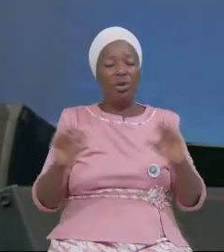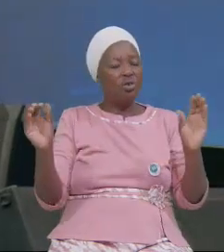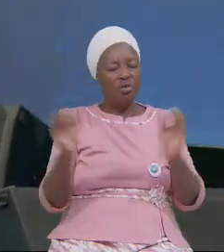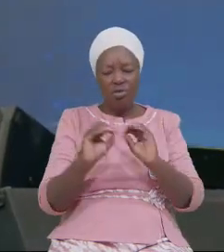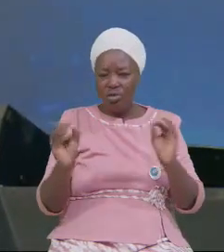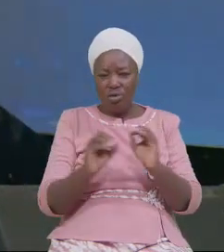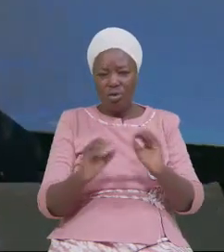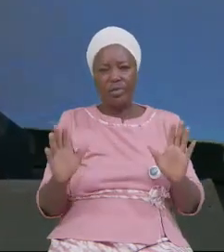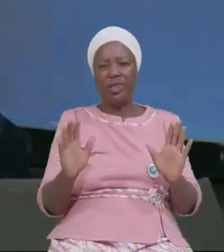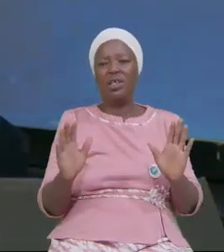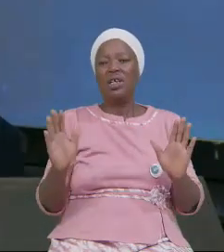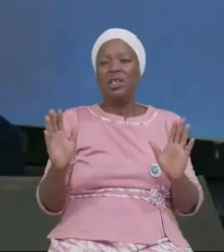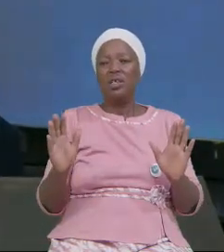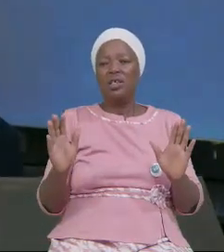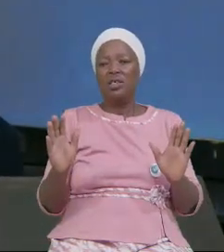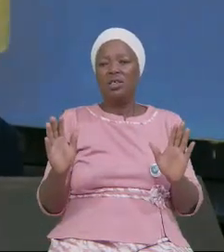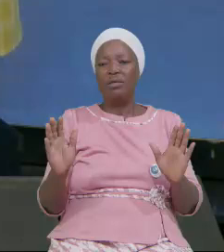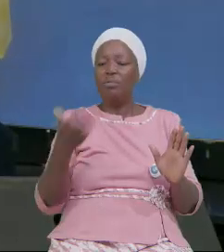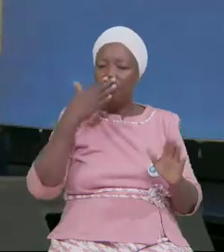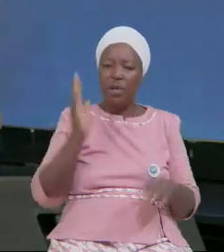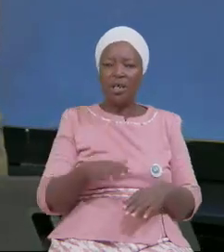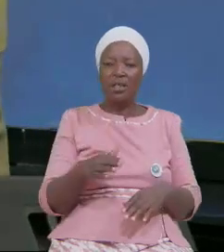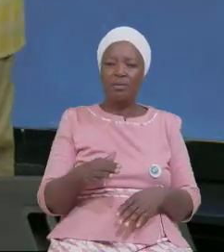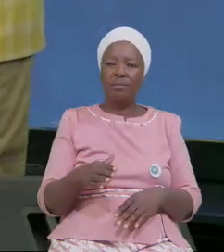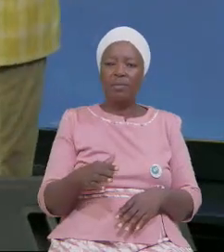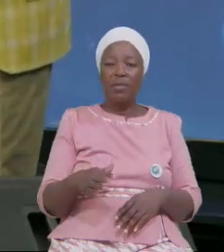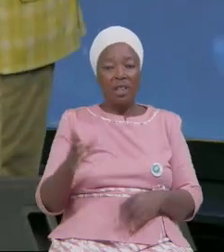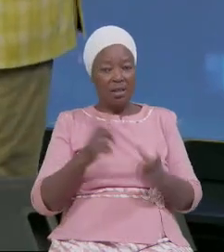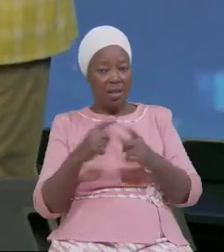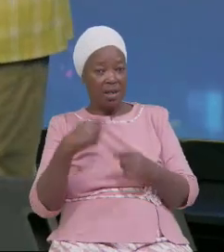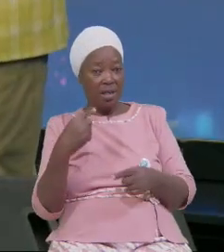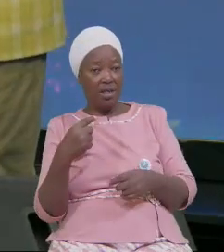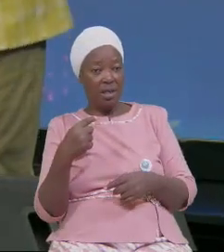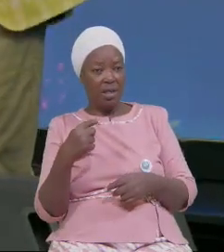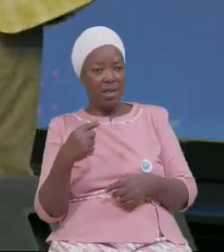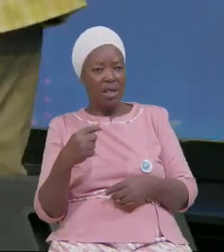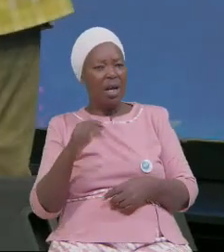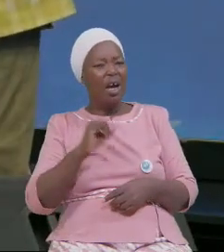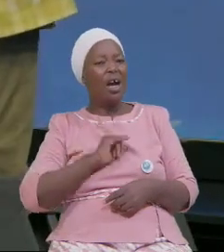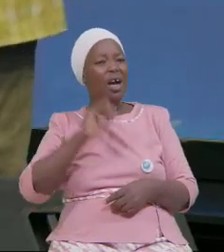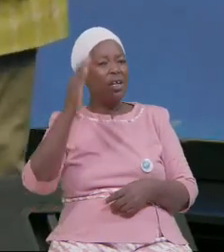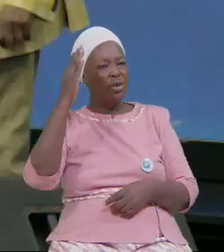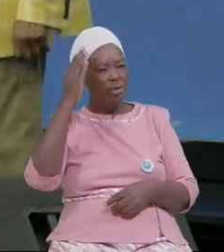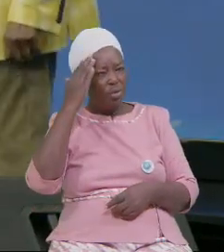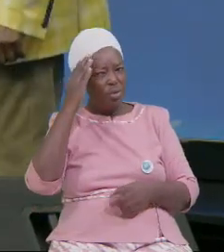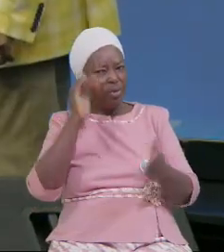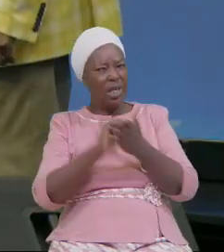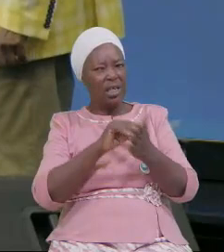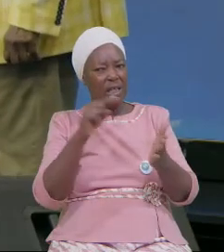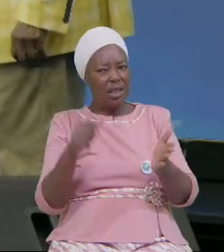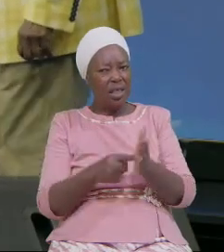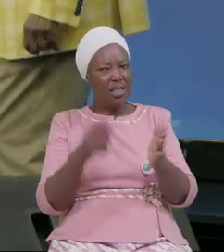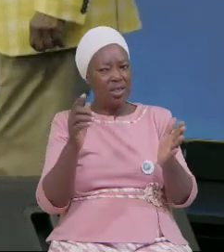nothing amiss. He said, I know that this Jesus, although he